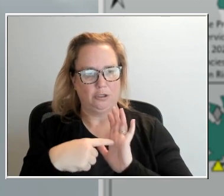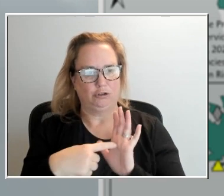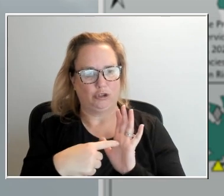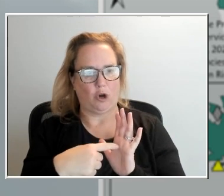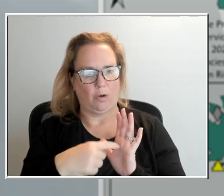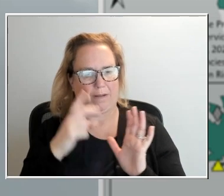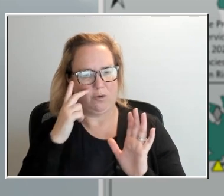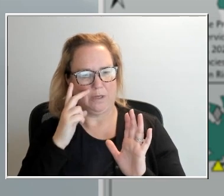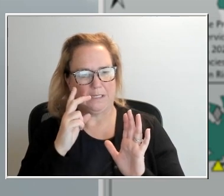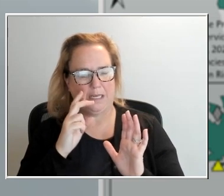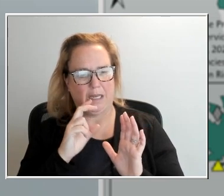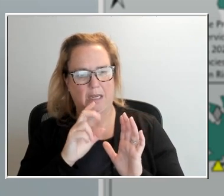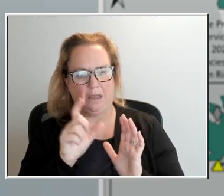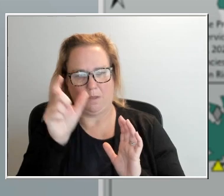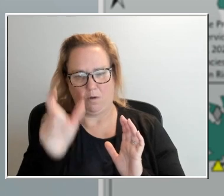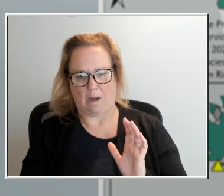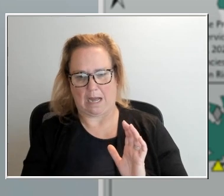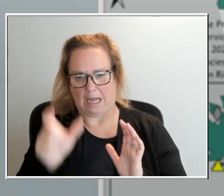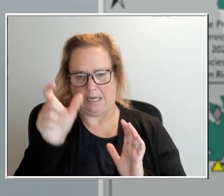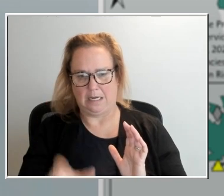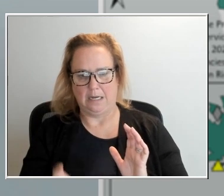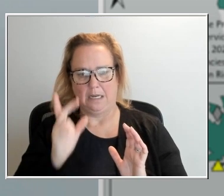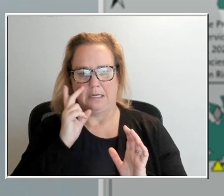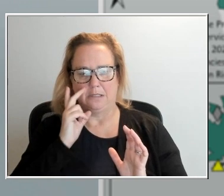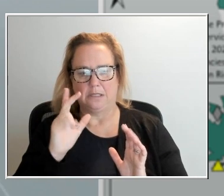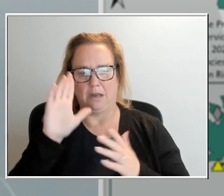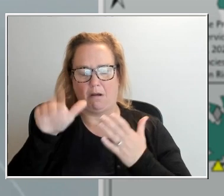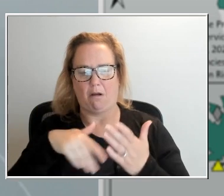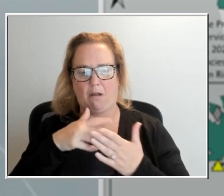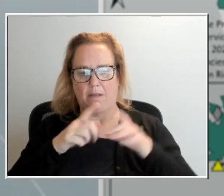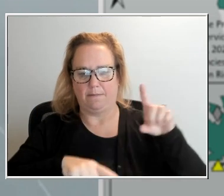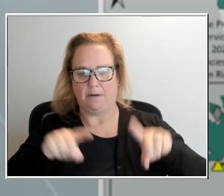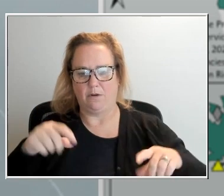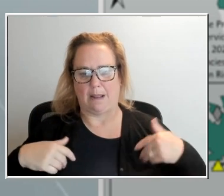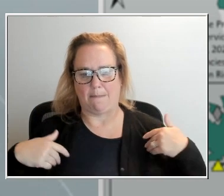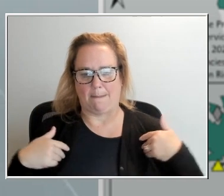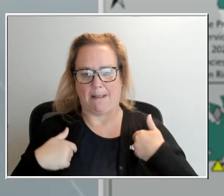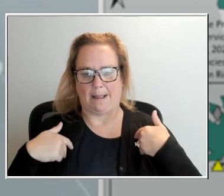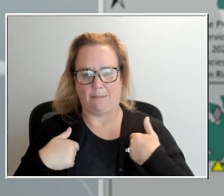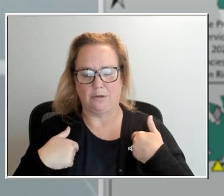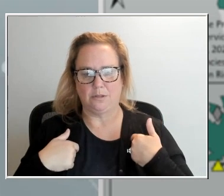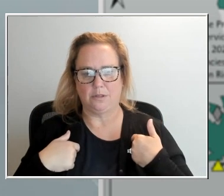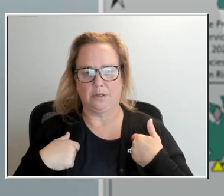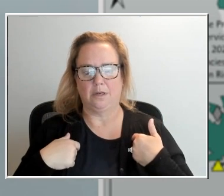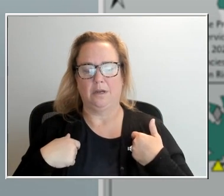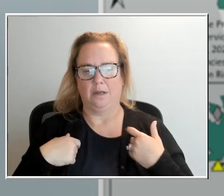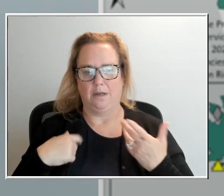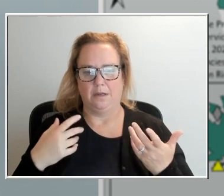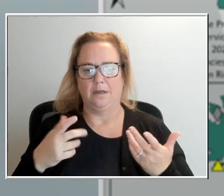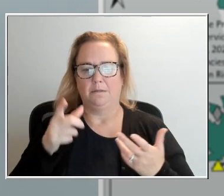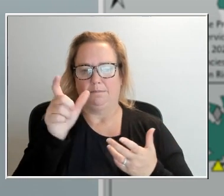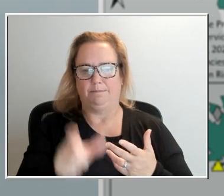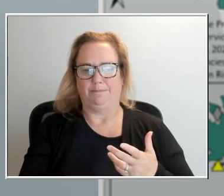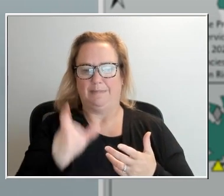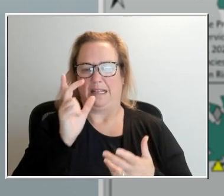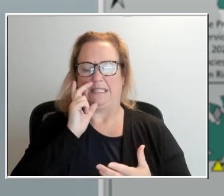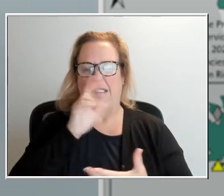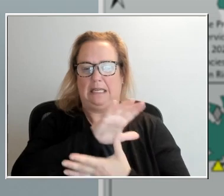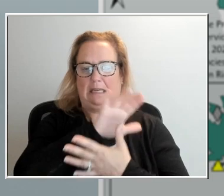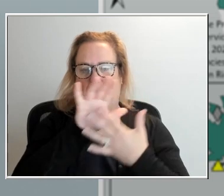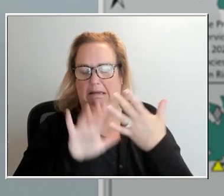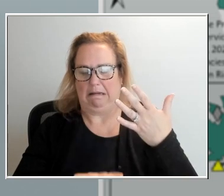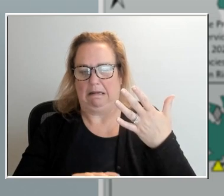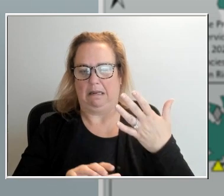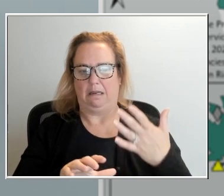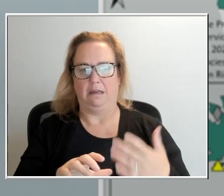the far right, there is the column showing all of the different type of mammals, genus and species that have been known to be infected with